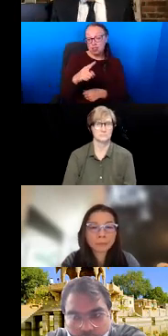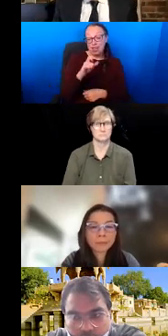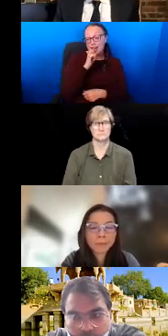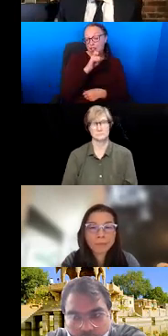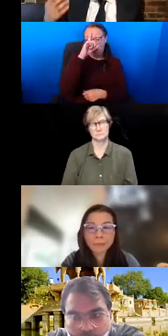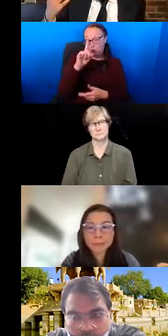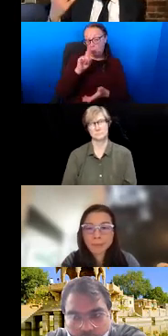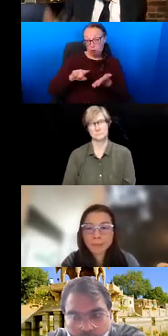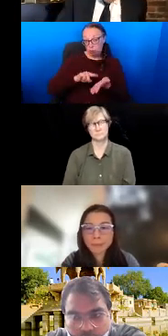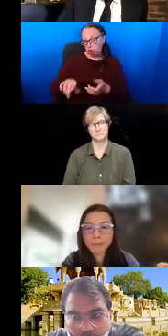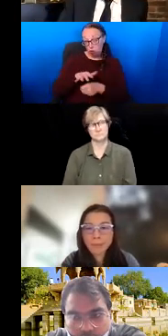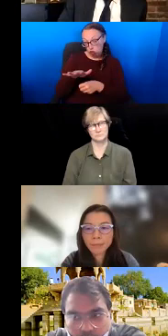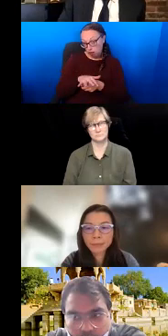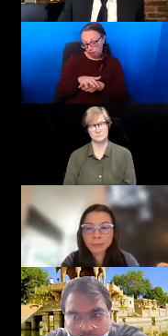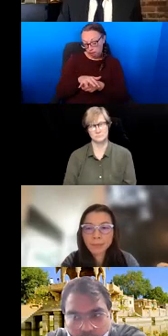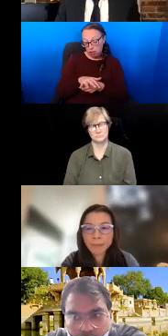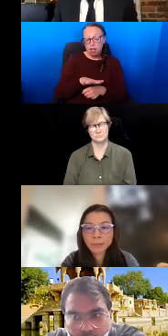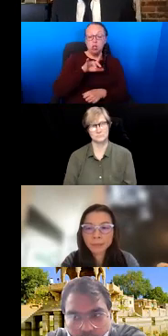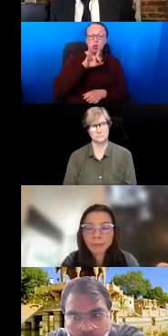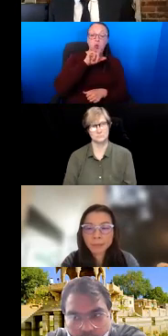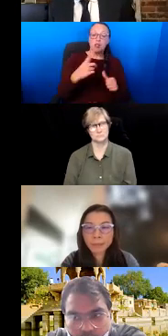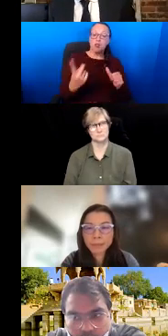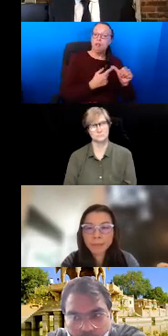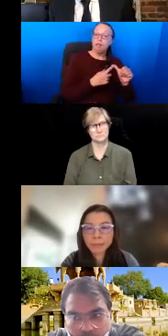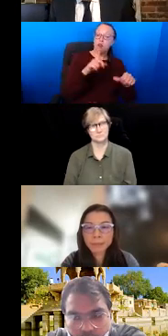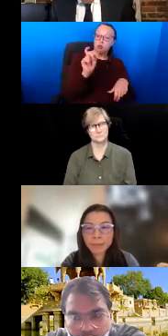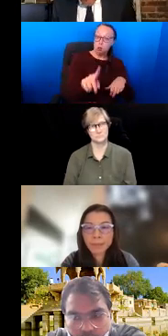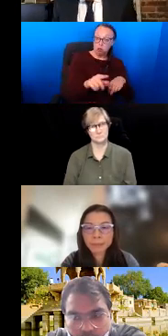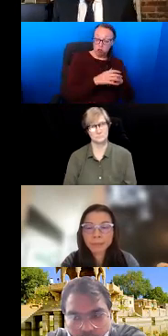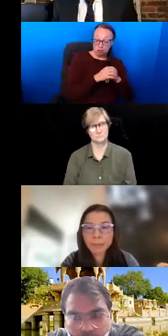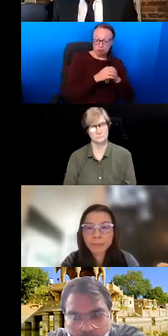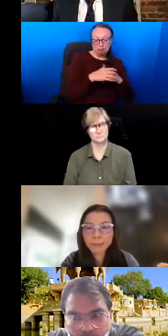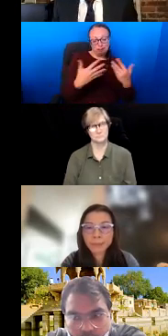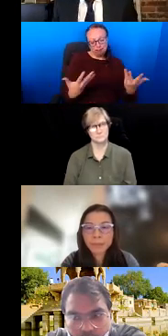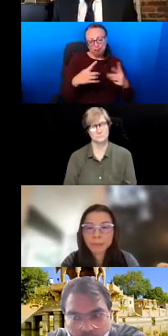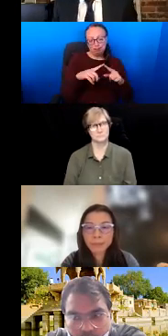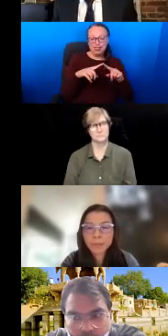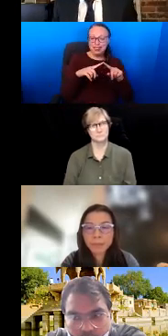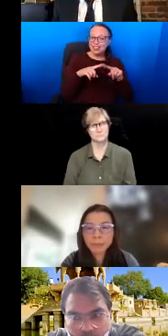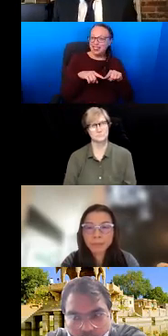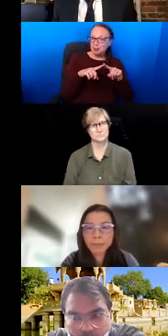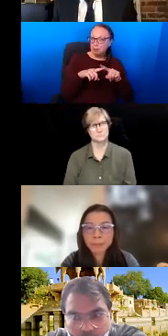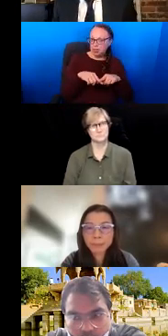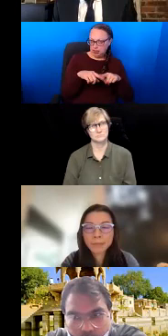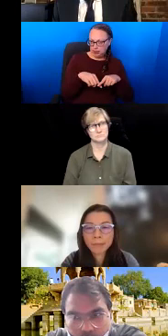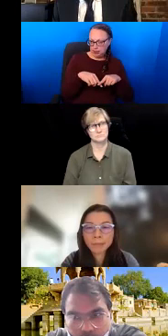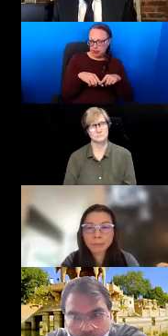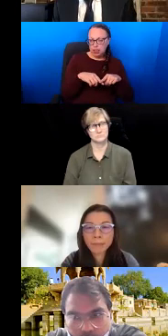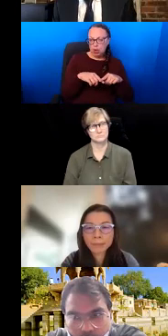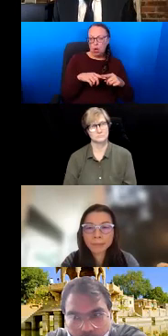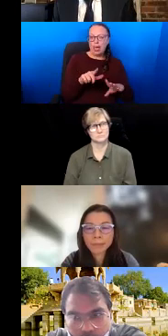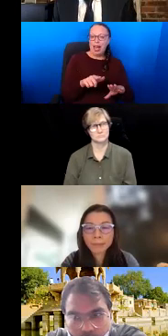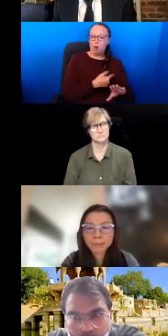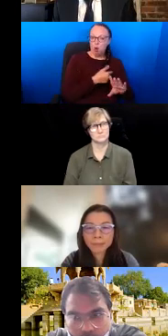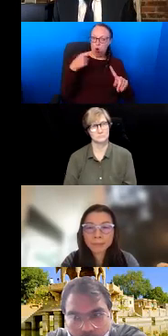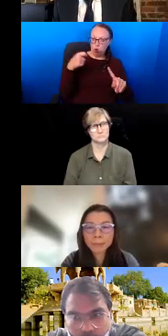answer your first question, it depends on how long you